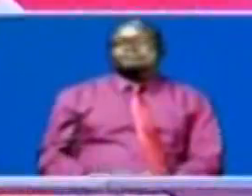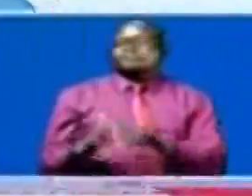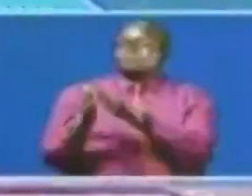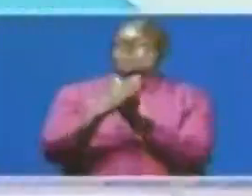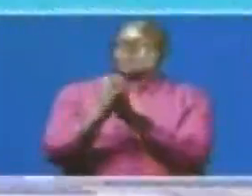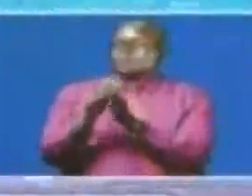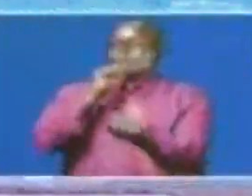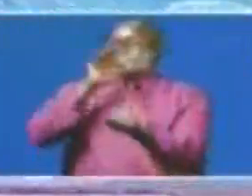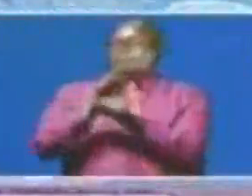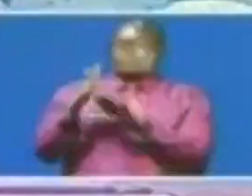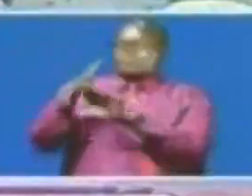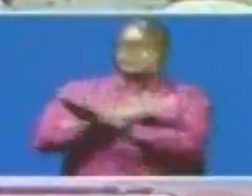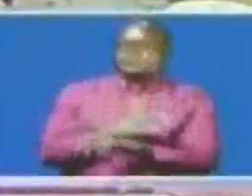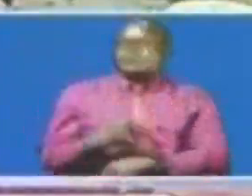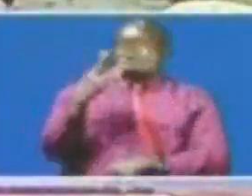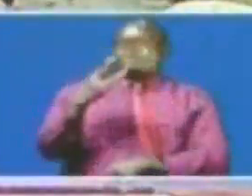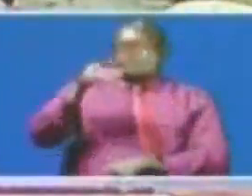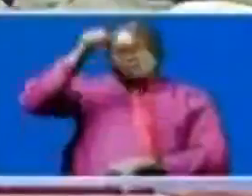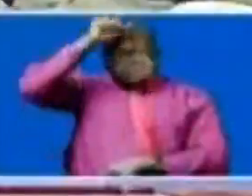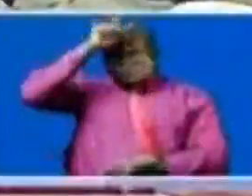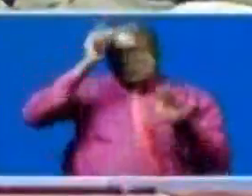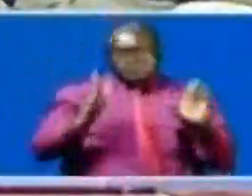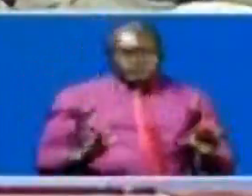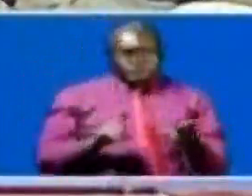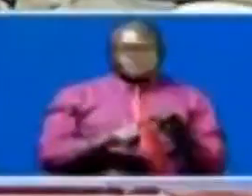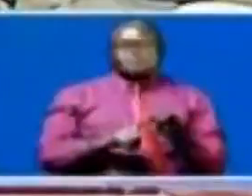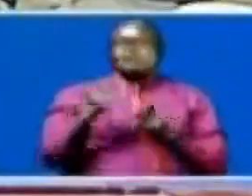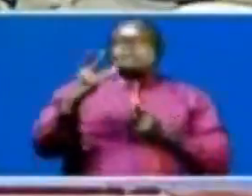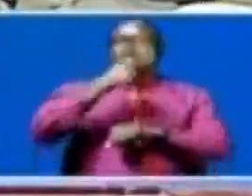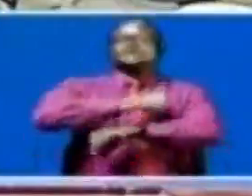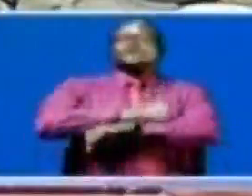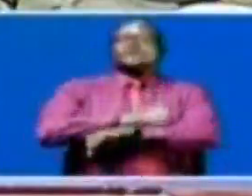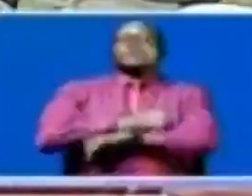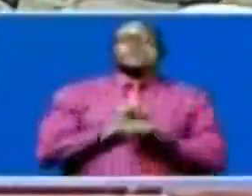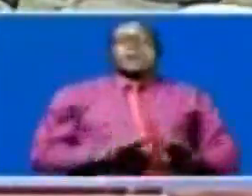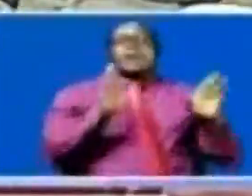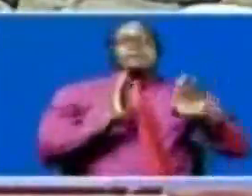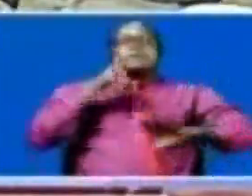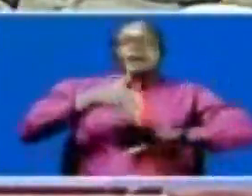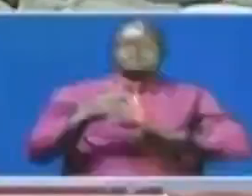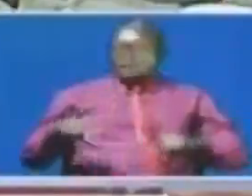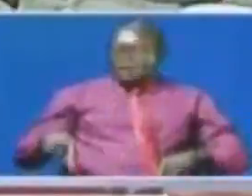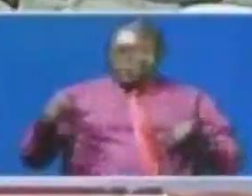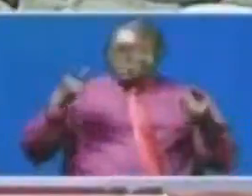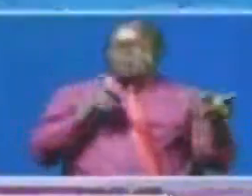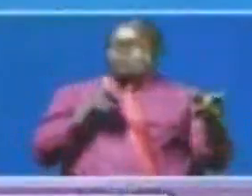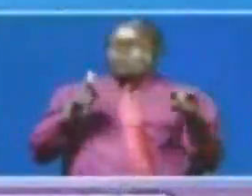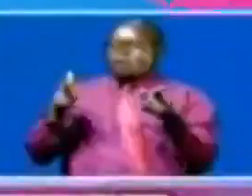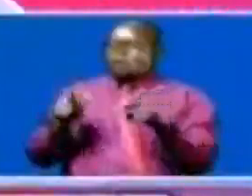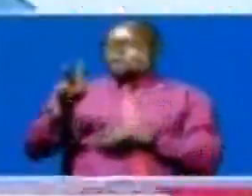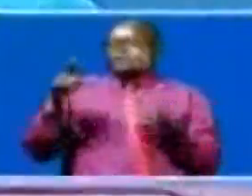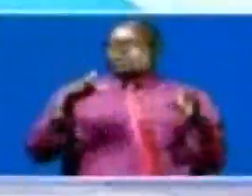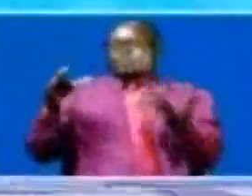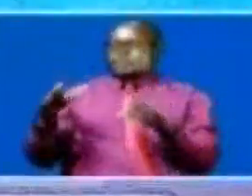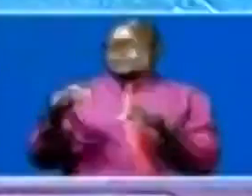story I promised earlier, at least four villages and four schools have been deserted following the escalation of violence between two communities living